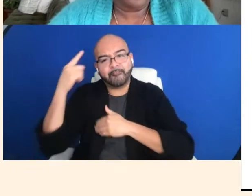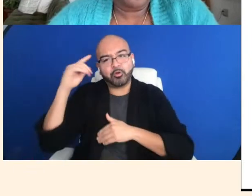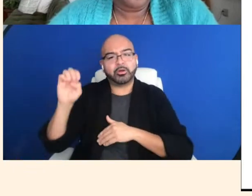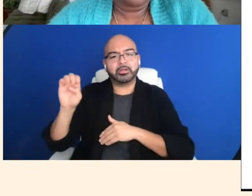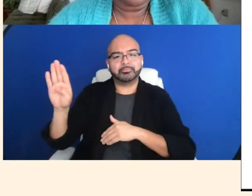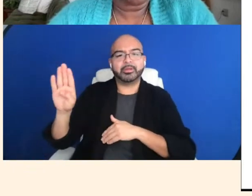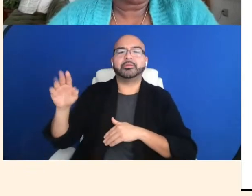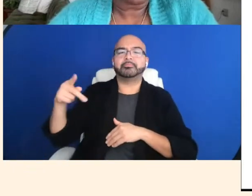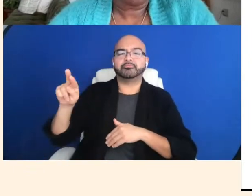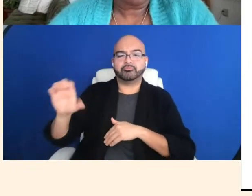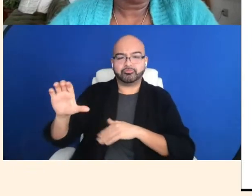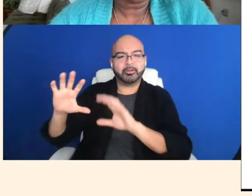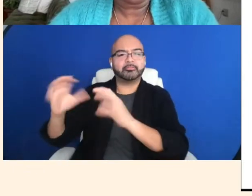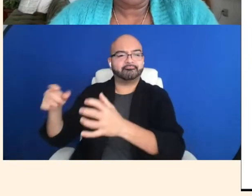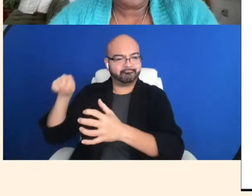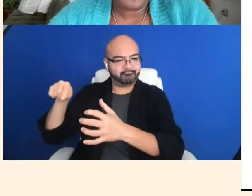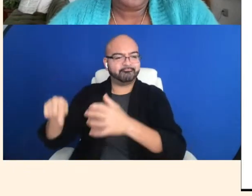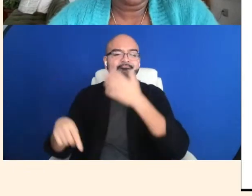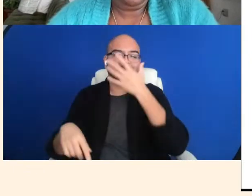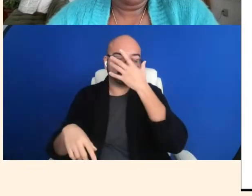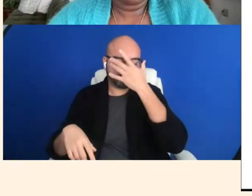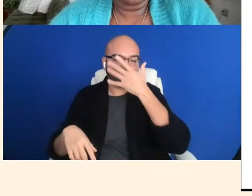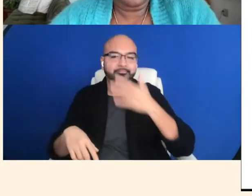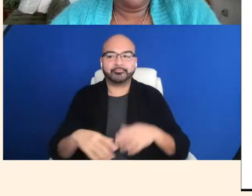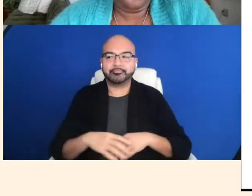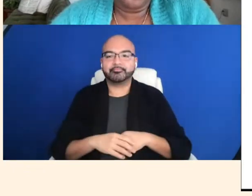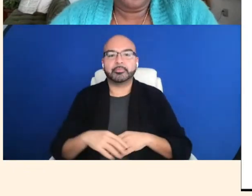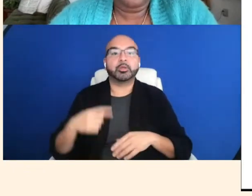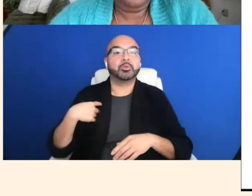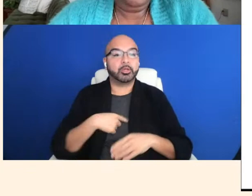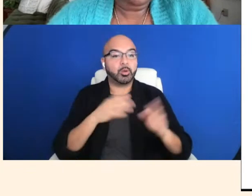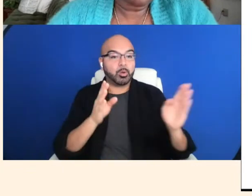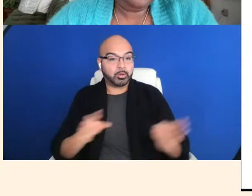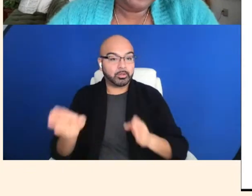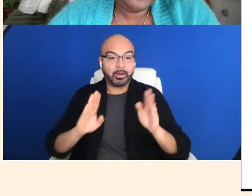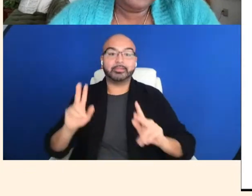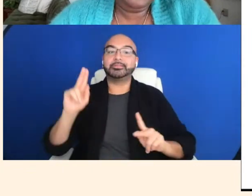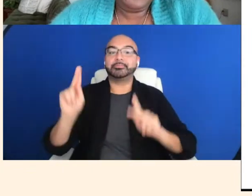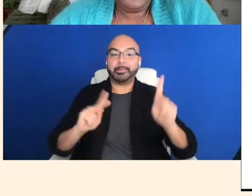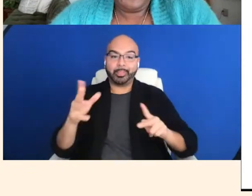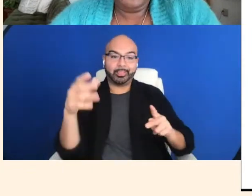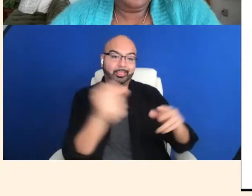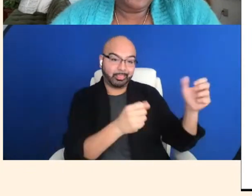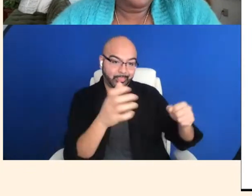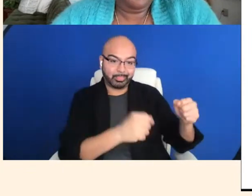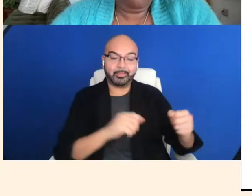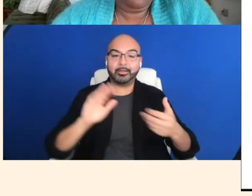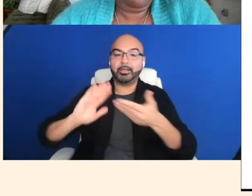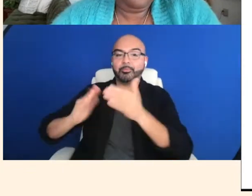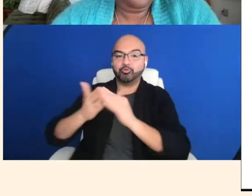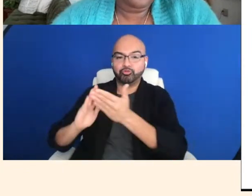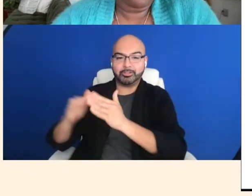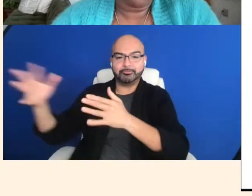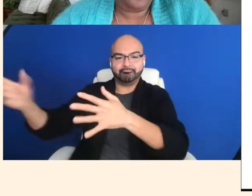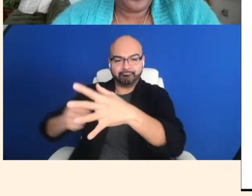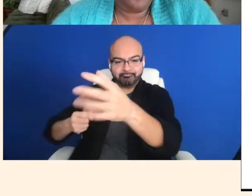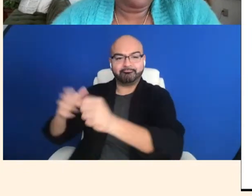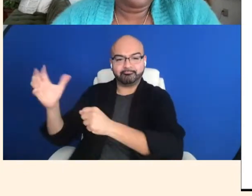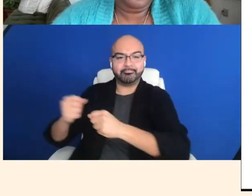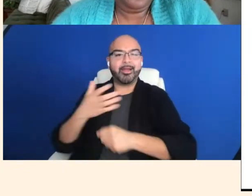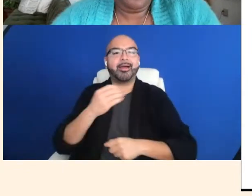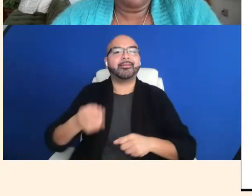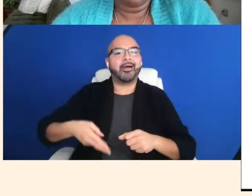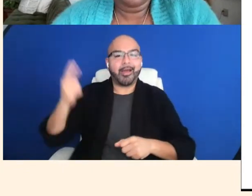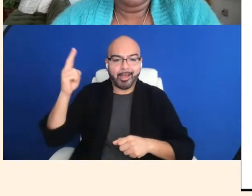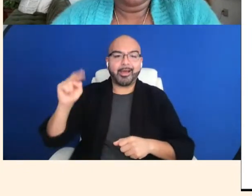Estate Cooperative. And we organize both individuals, communities, and high net worth folks